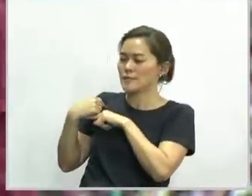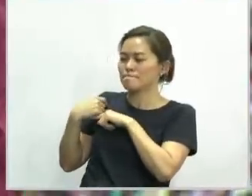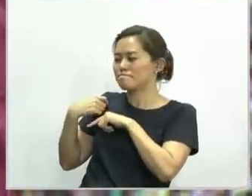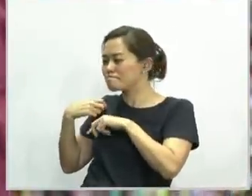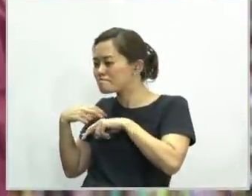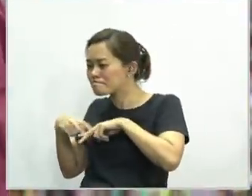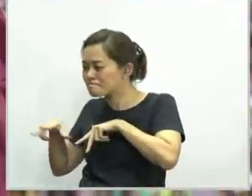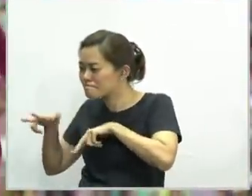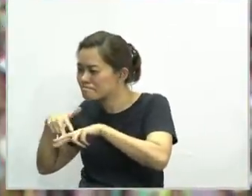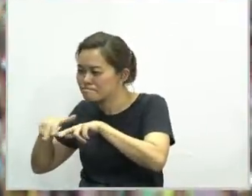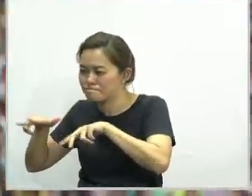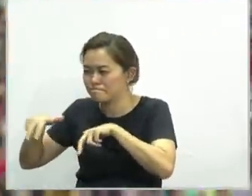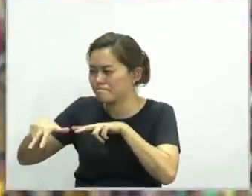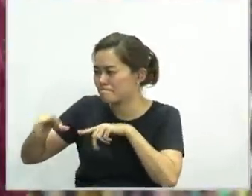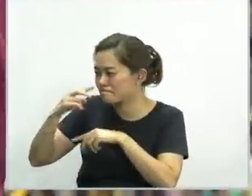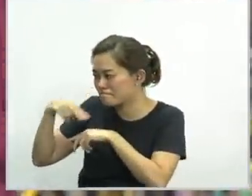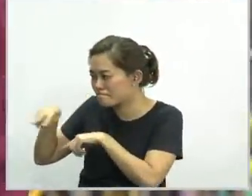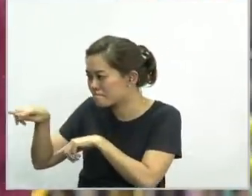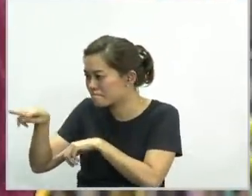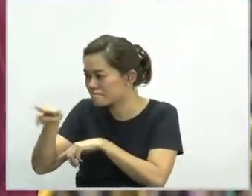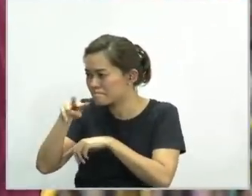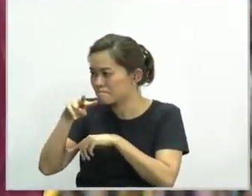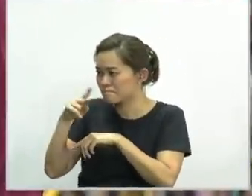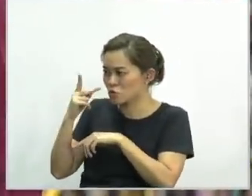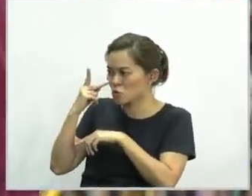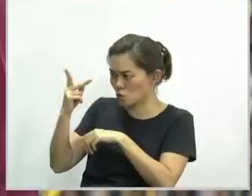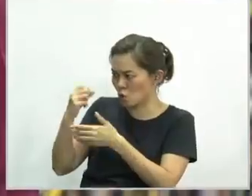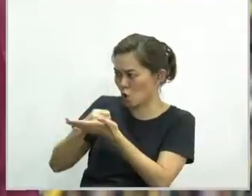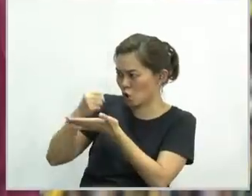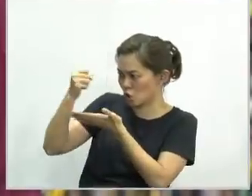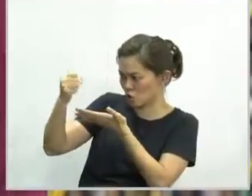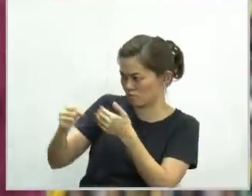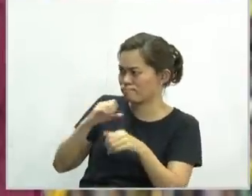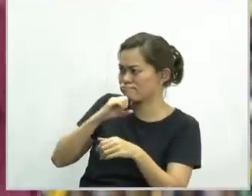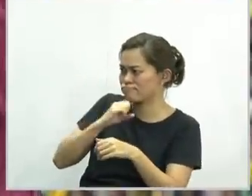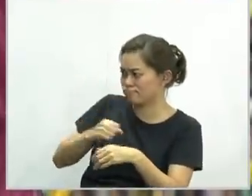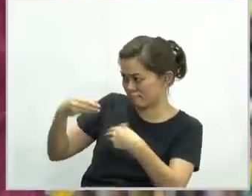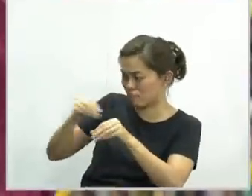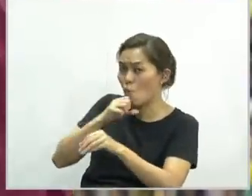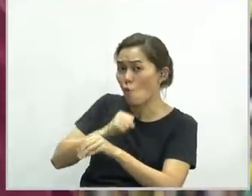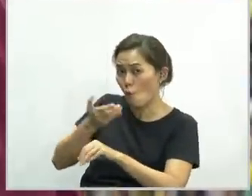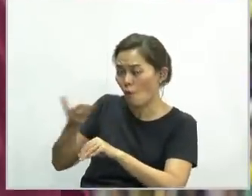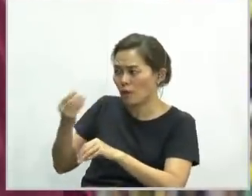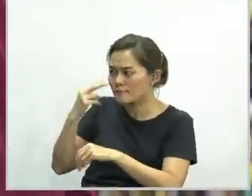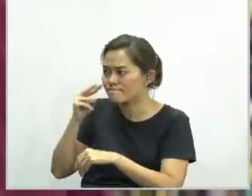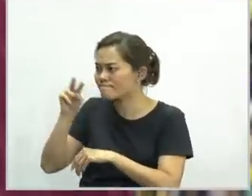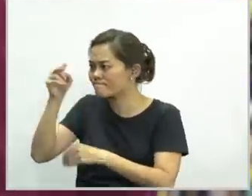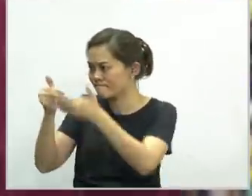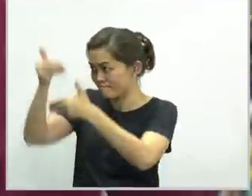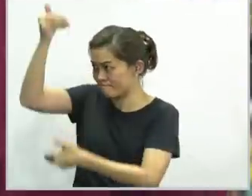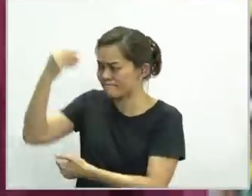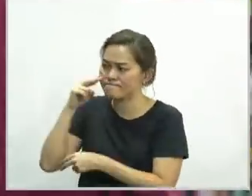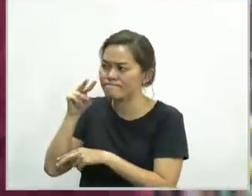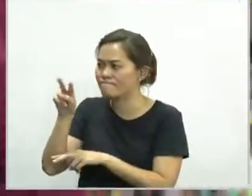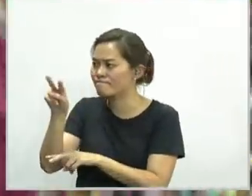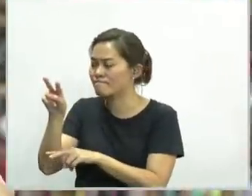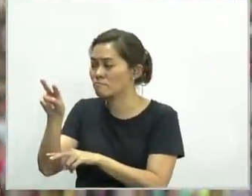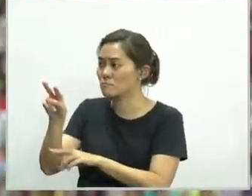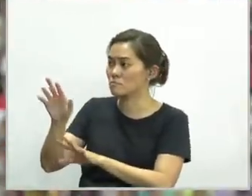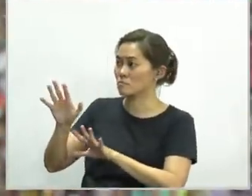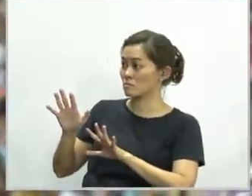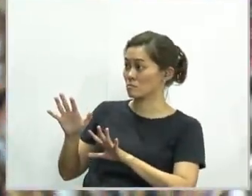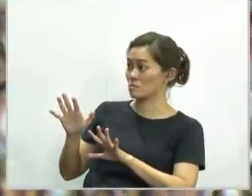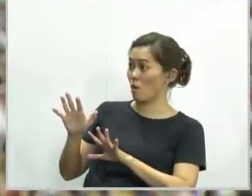around the stores, there's an antique shop. He looks in the window. He cannot believe what